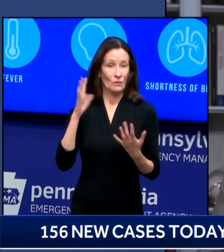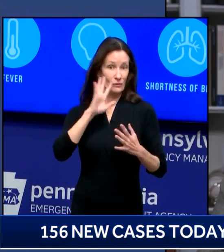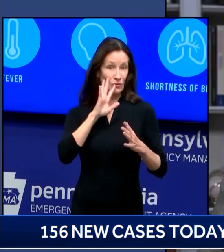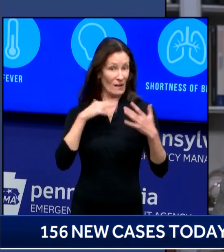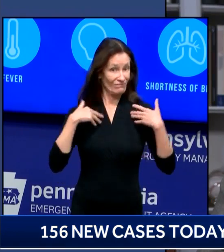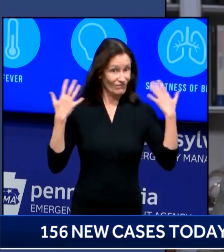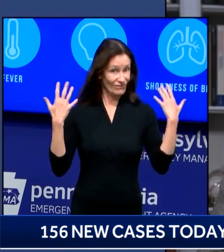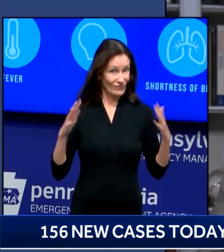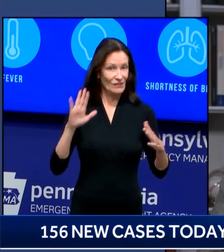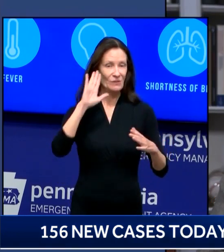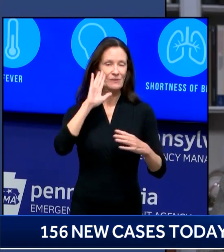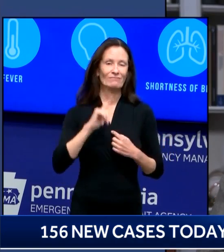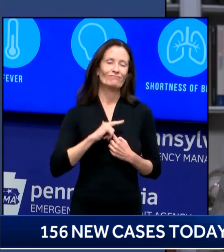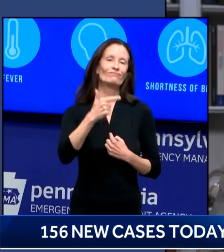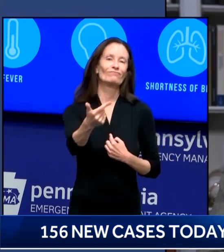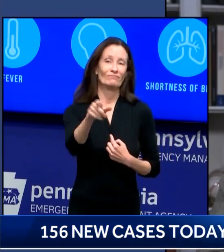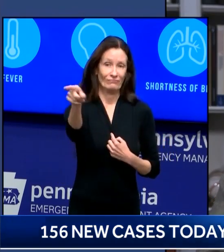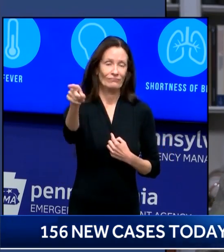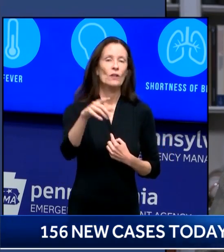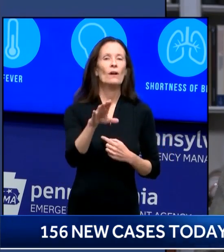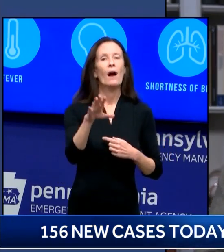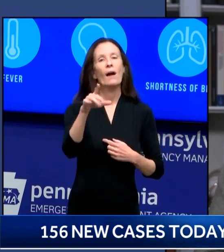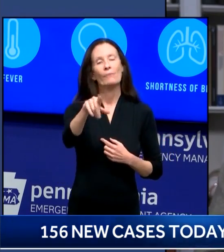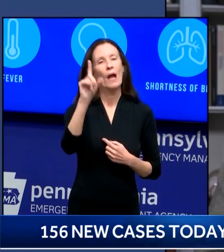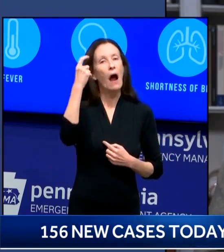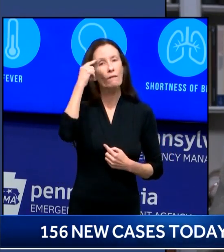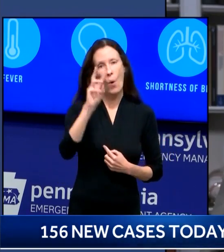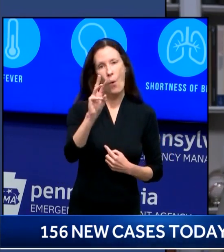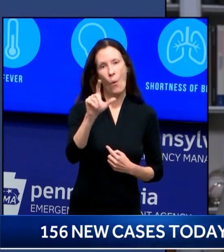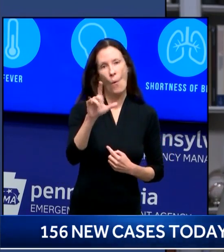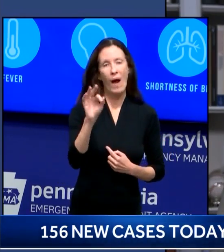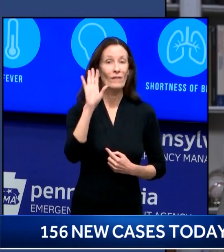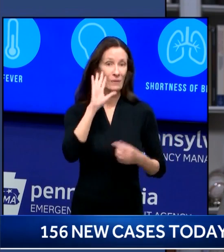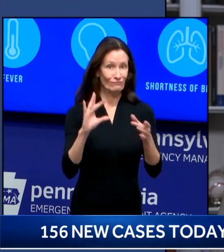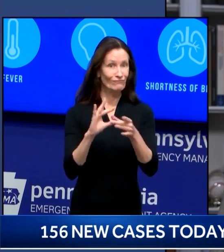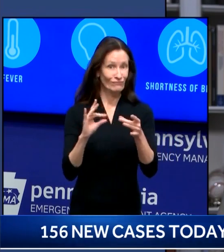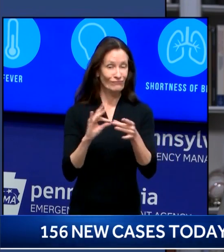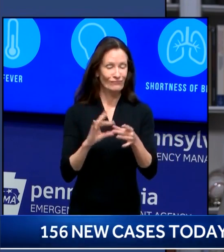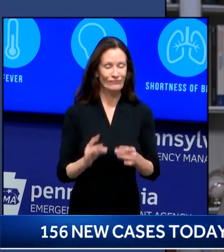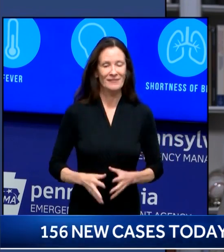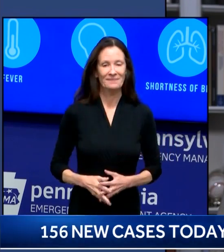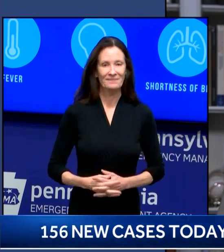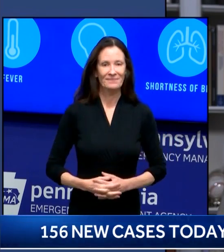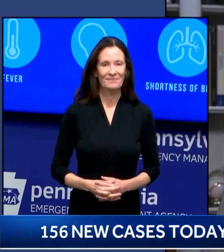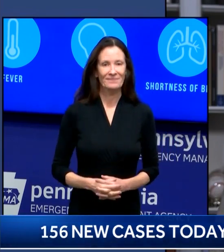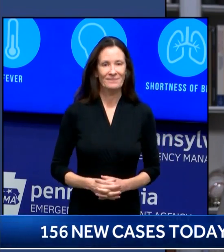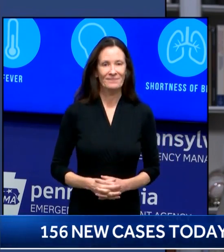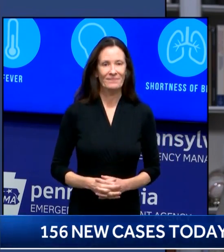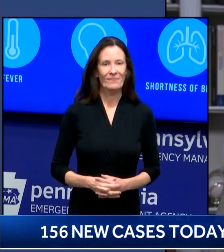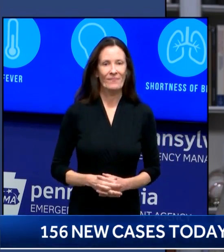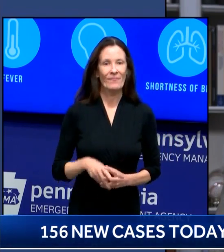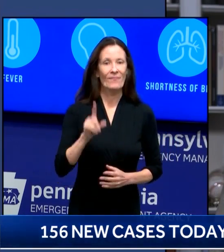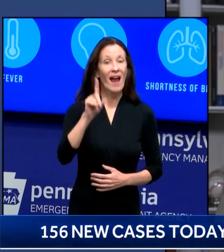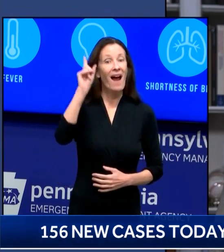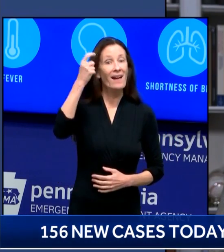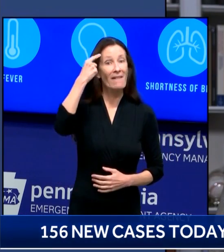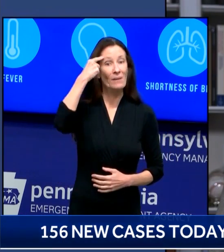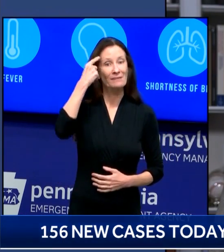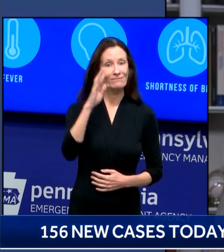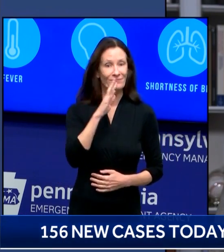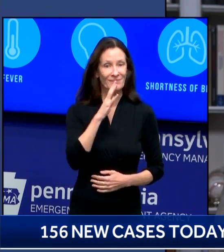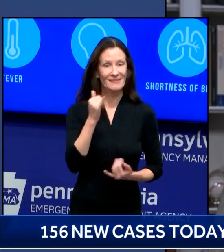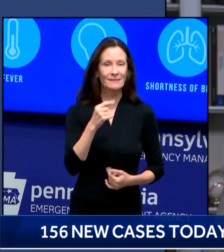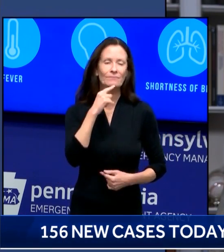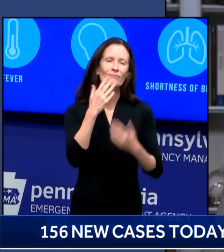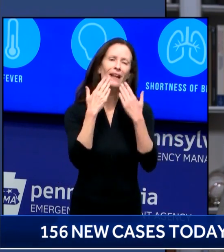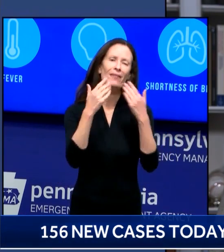announced he's asking Pennsylvanians in Allegheny, Bucks, Chester, Delaware, Monroe, Montgomery, and Philadelphia counties to stay at home.